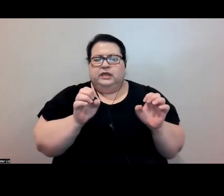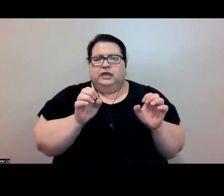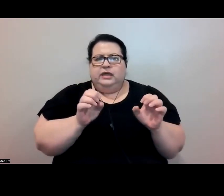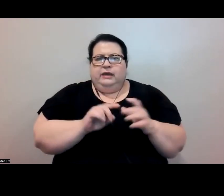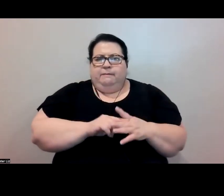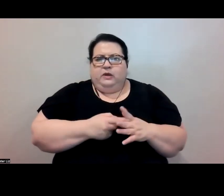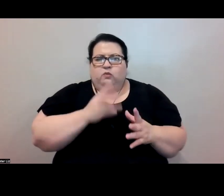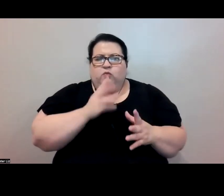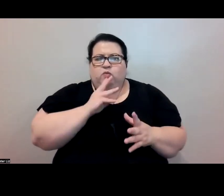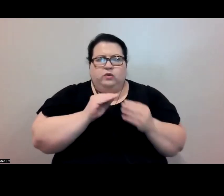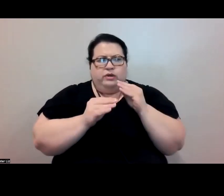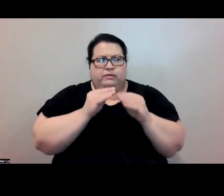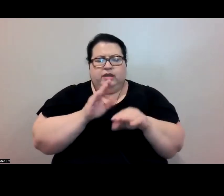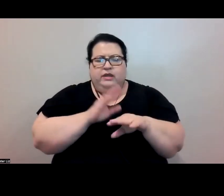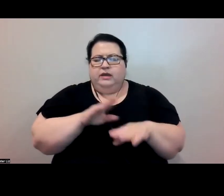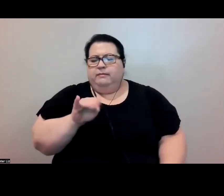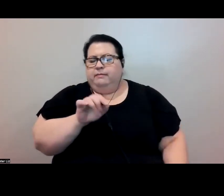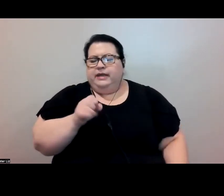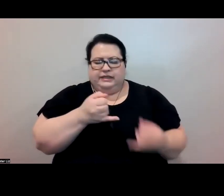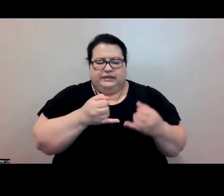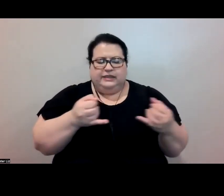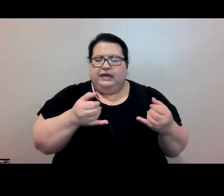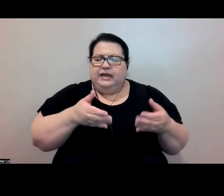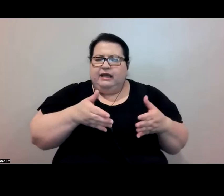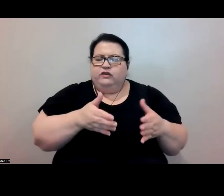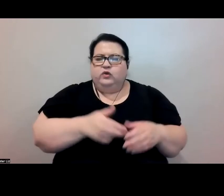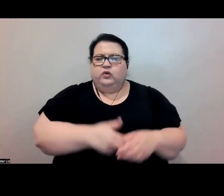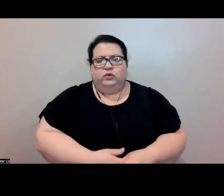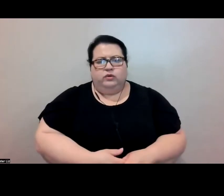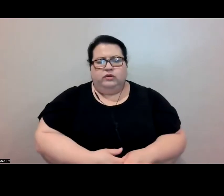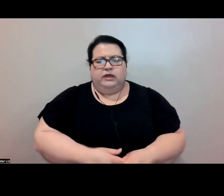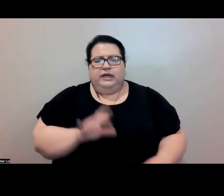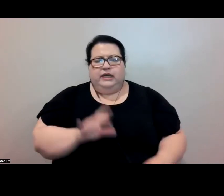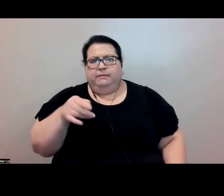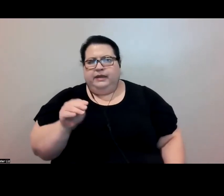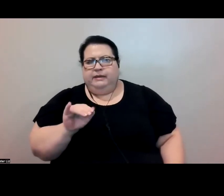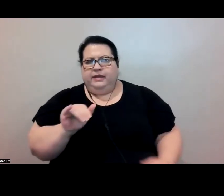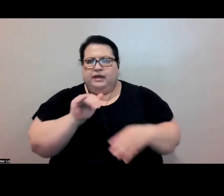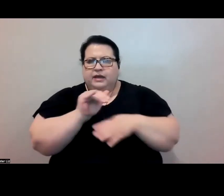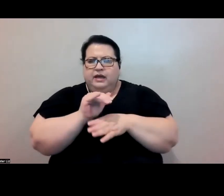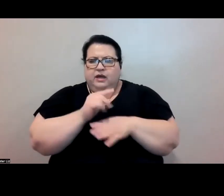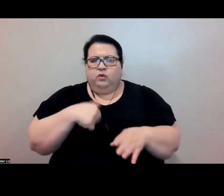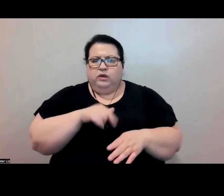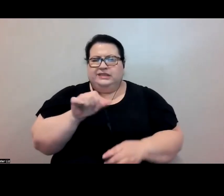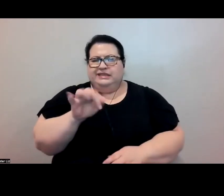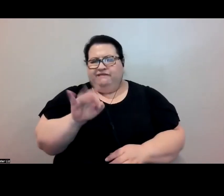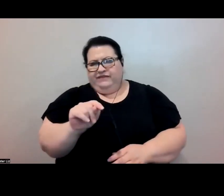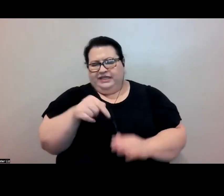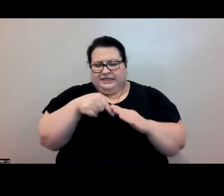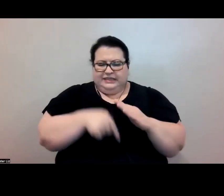repair on Baseline Avenue near Church Street in Highland about 8 p.m. that night. And we were about 10 feet